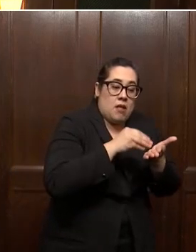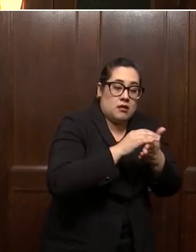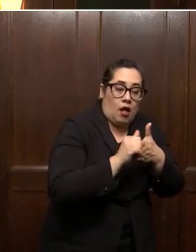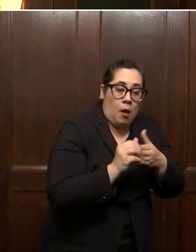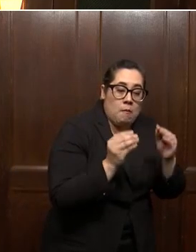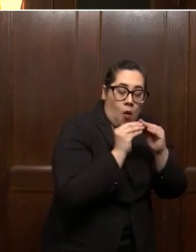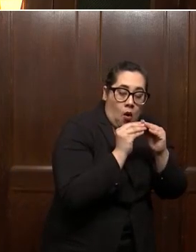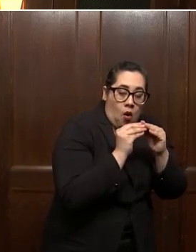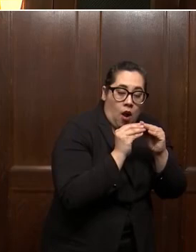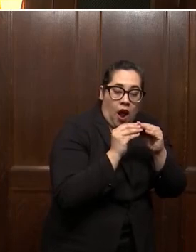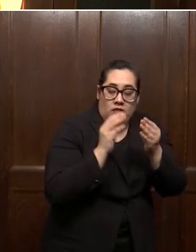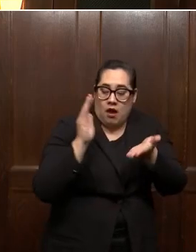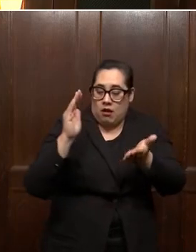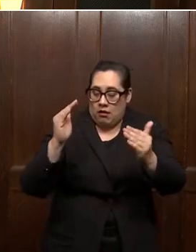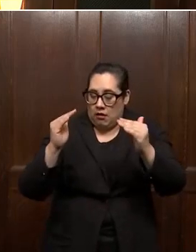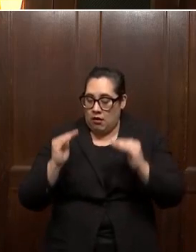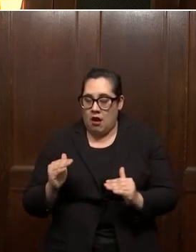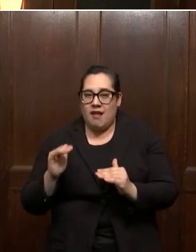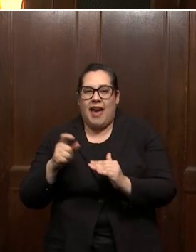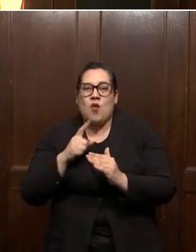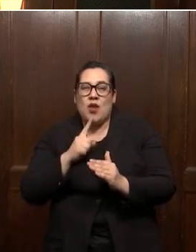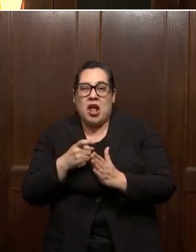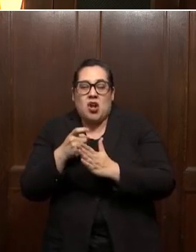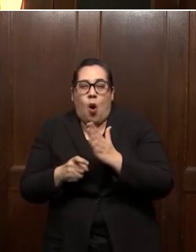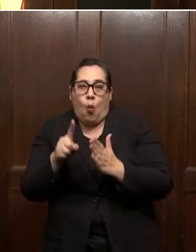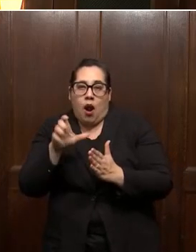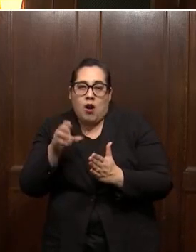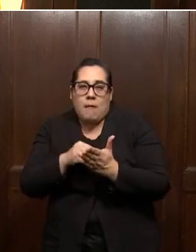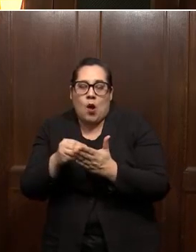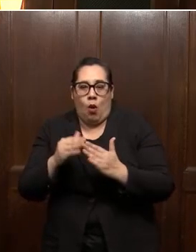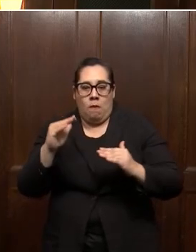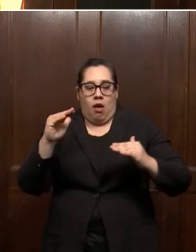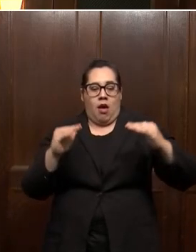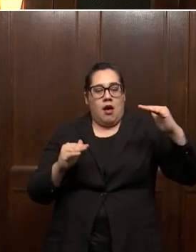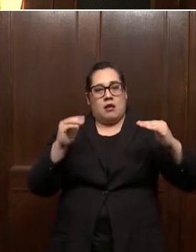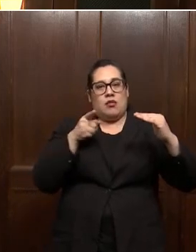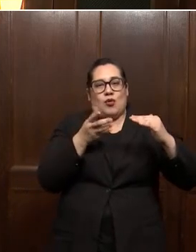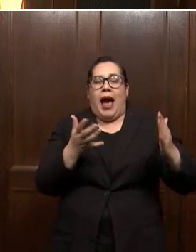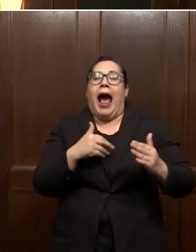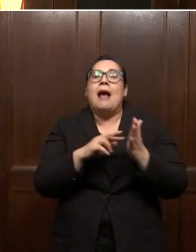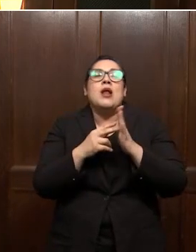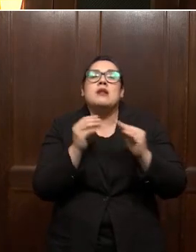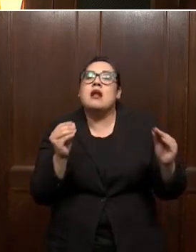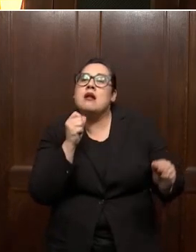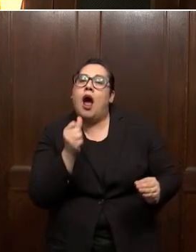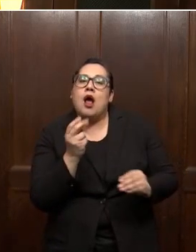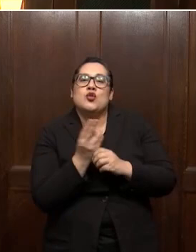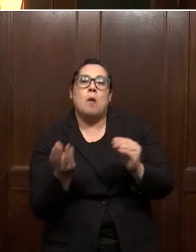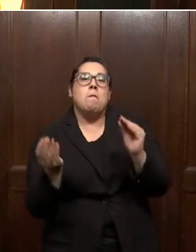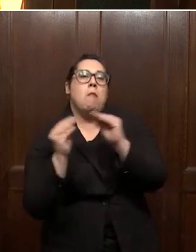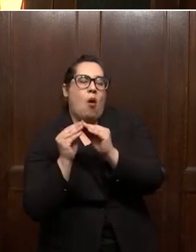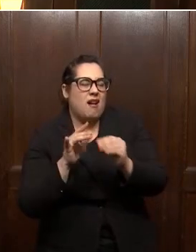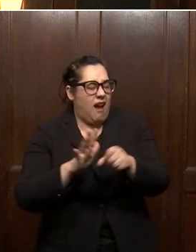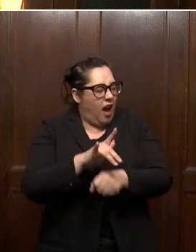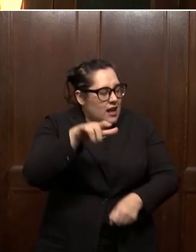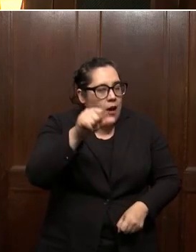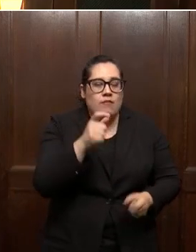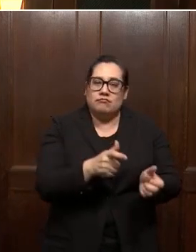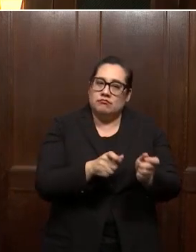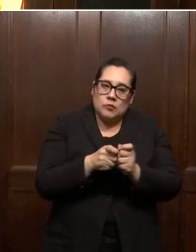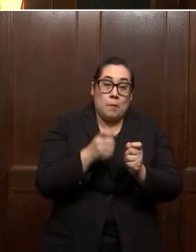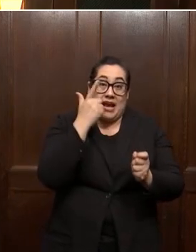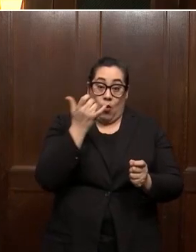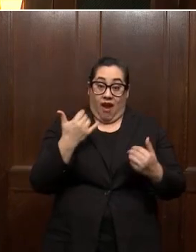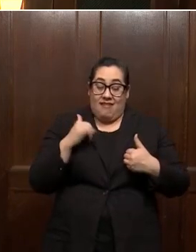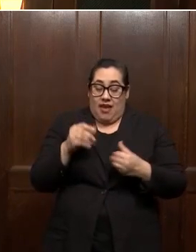more and get downgraded, and that could cost you $100 million. So we're balancing those two things. I meant just no further. Absolutely, it is precisely because we have that reserve